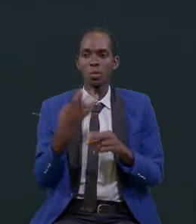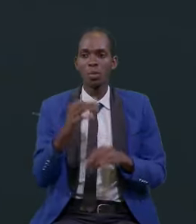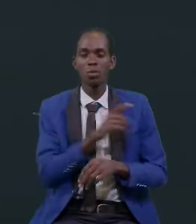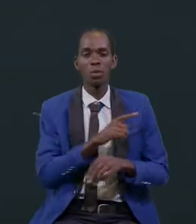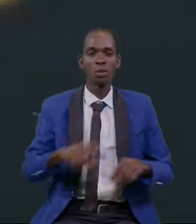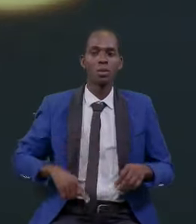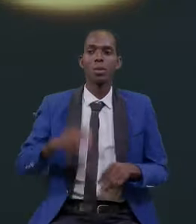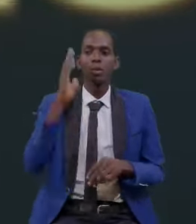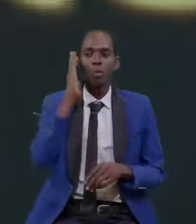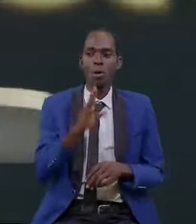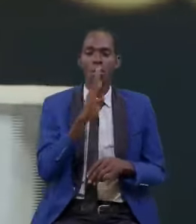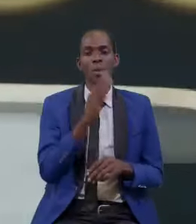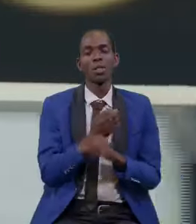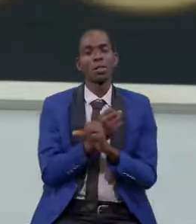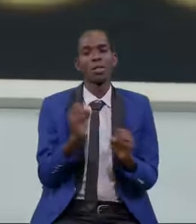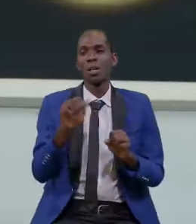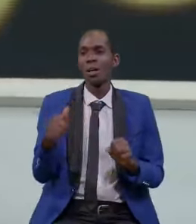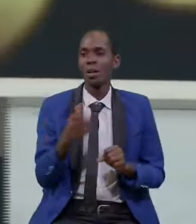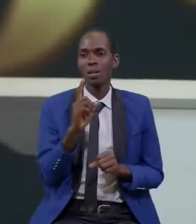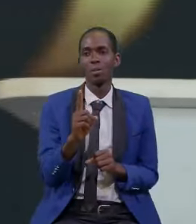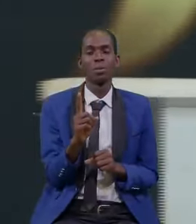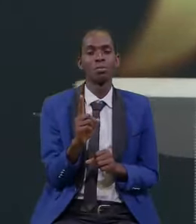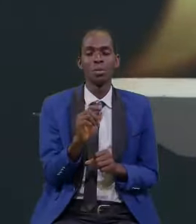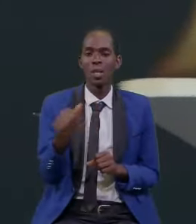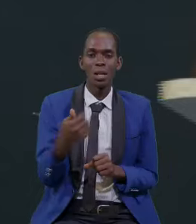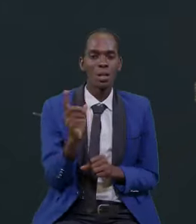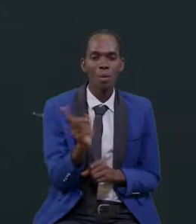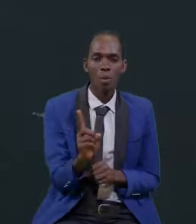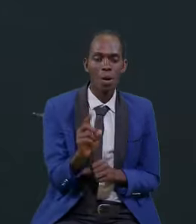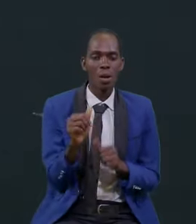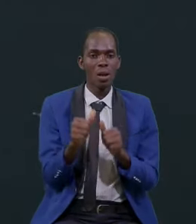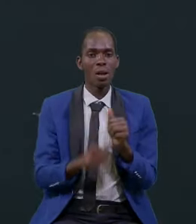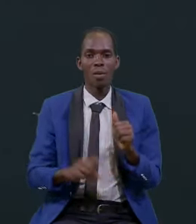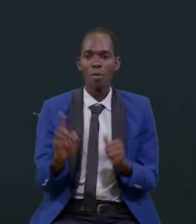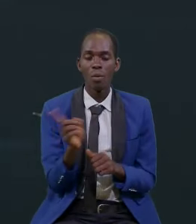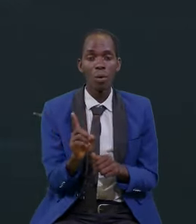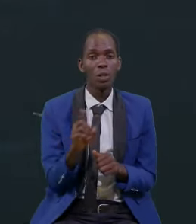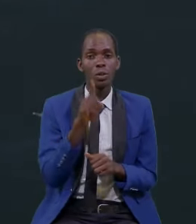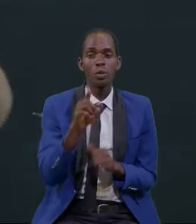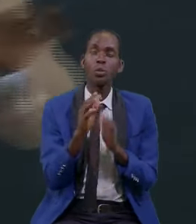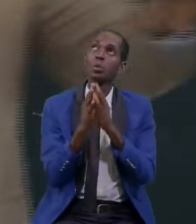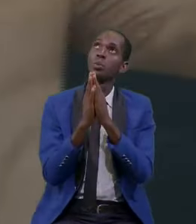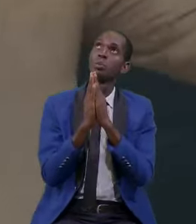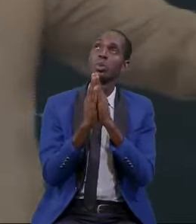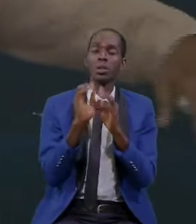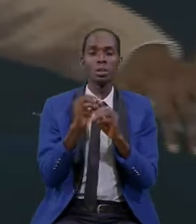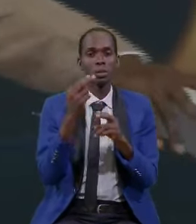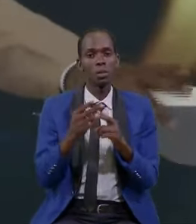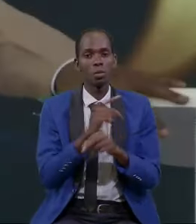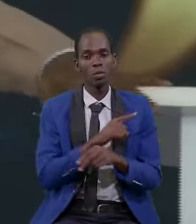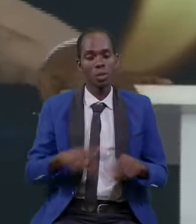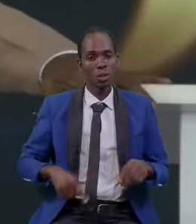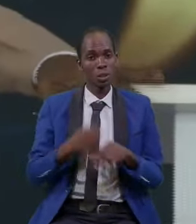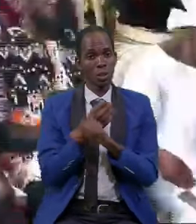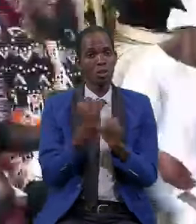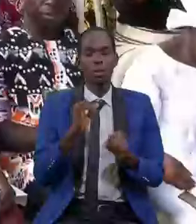be saved. Whosoever, anywhere, everywhere you call on the name of the Lord, salvation is yours